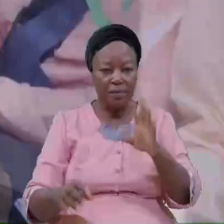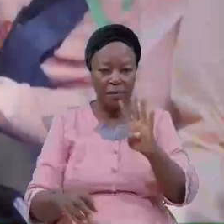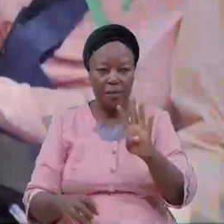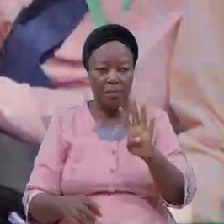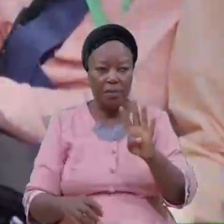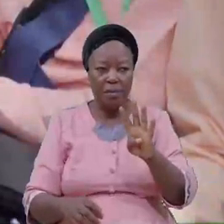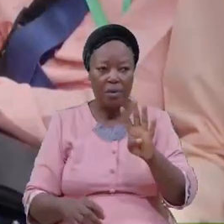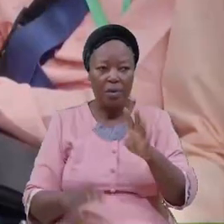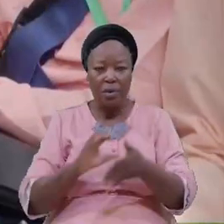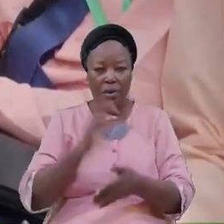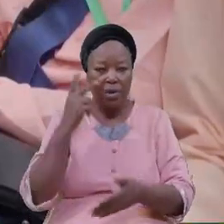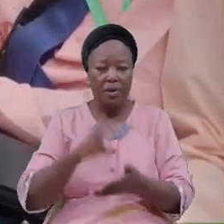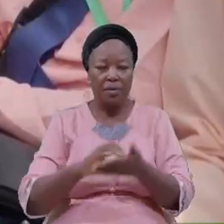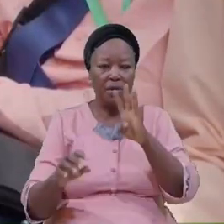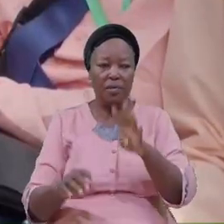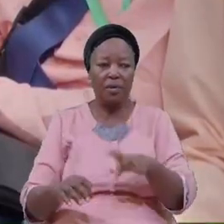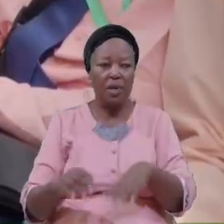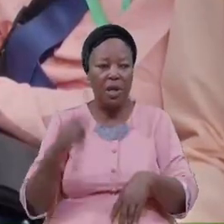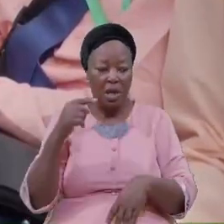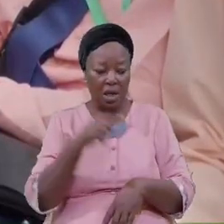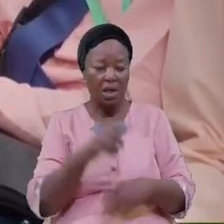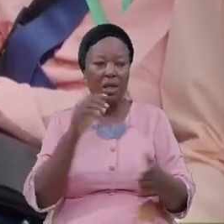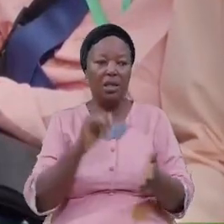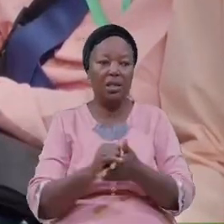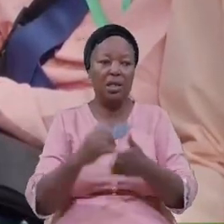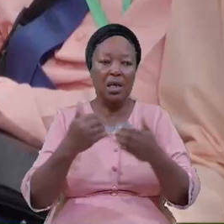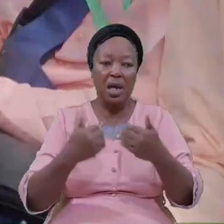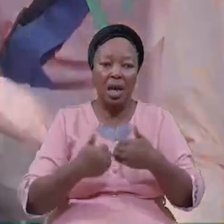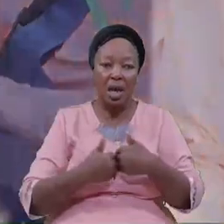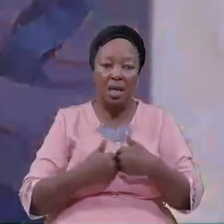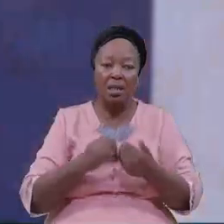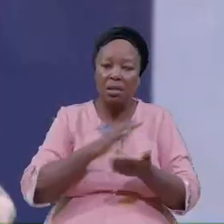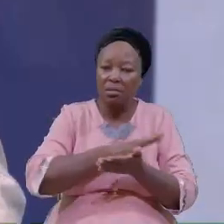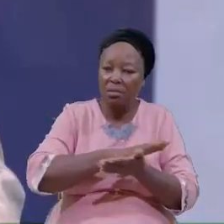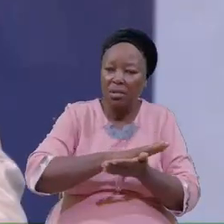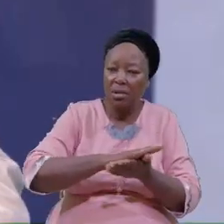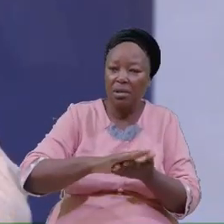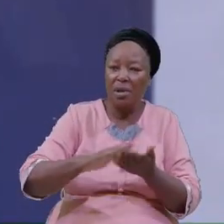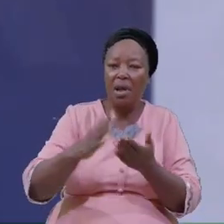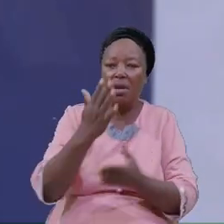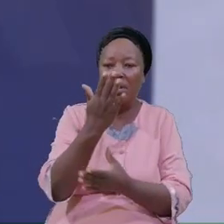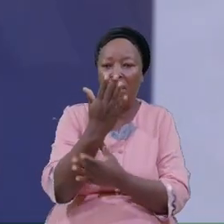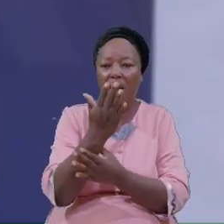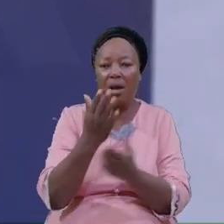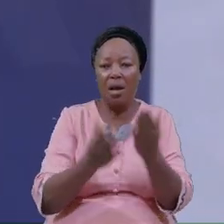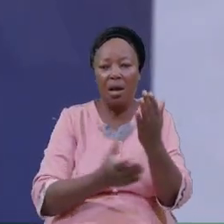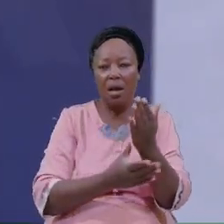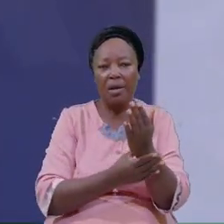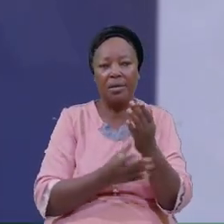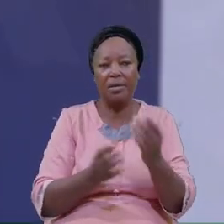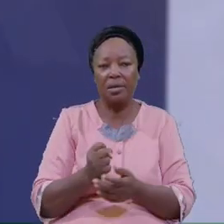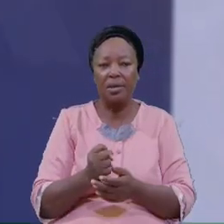4, he that has clean hands. Celui qui a les mains innocentes. He